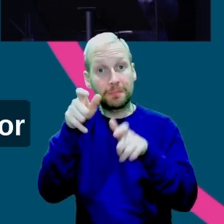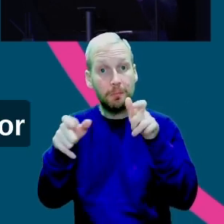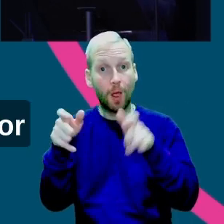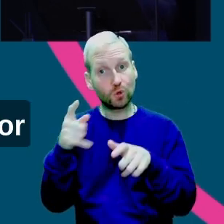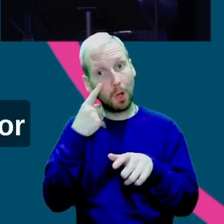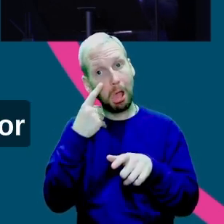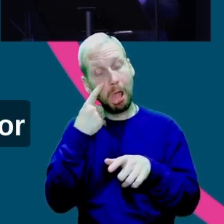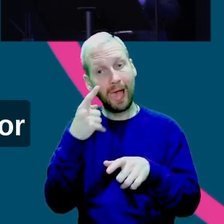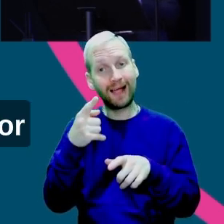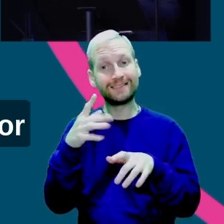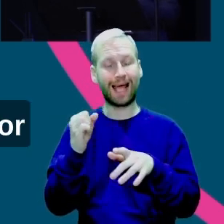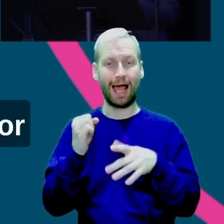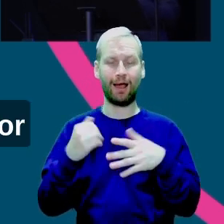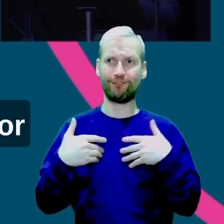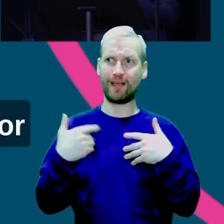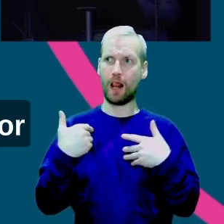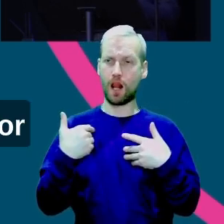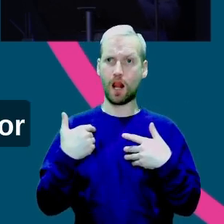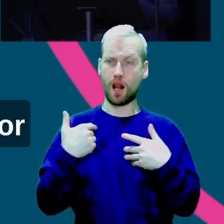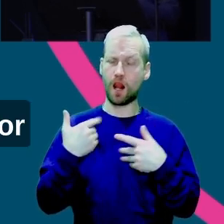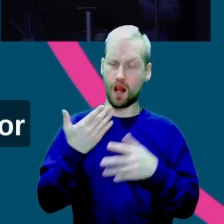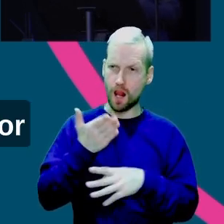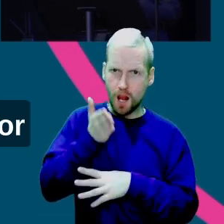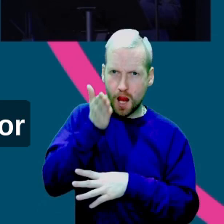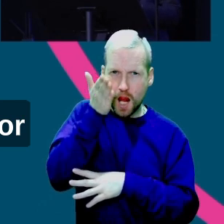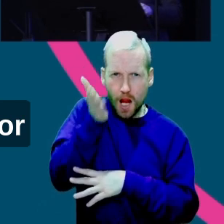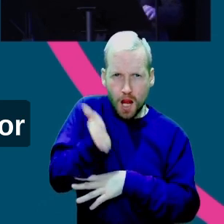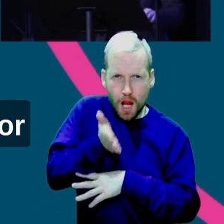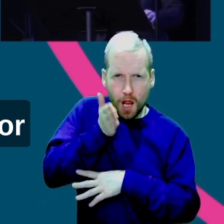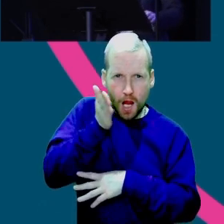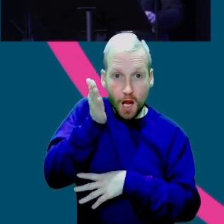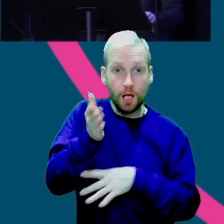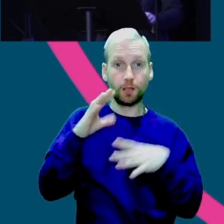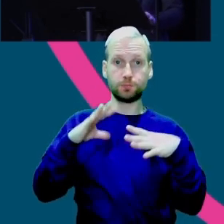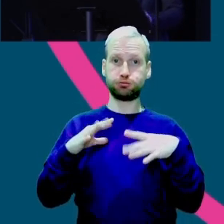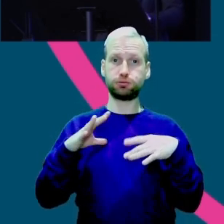to sort of start rehabilitating themselves ready for discharge.